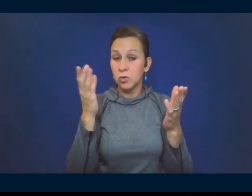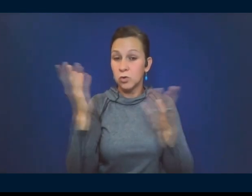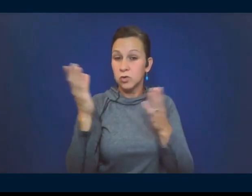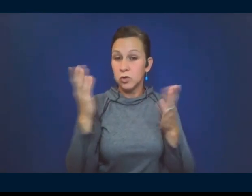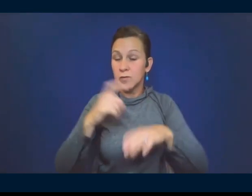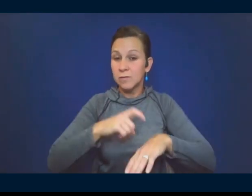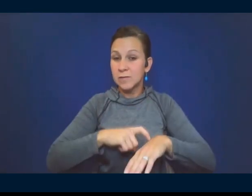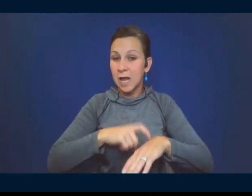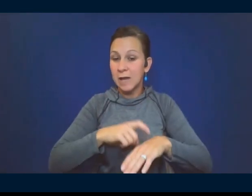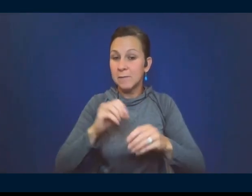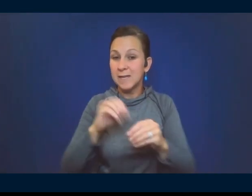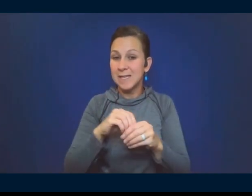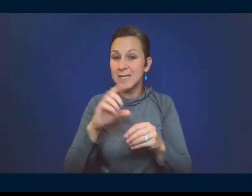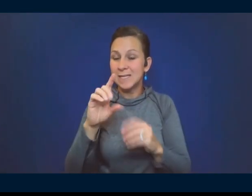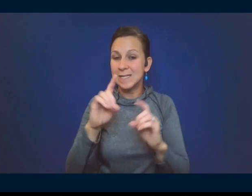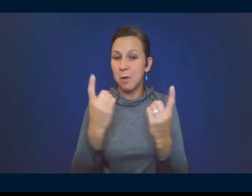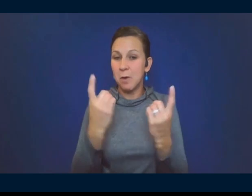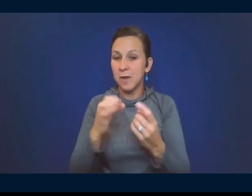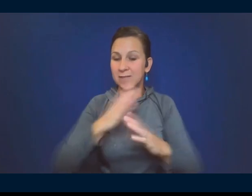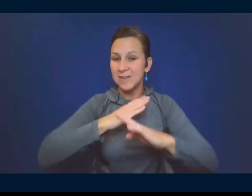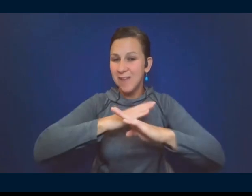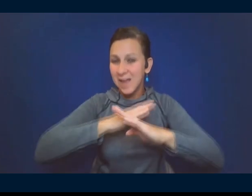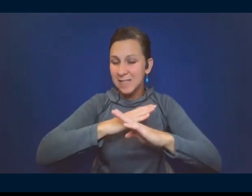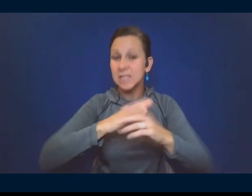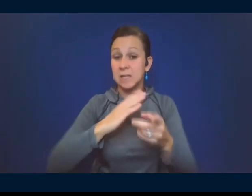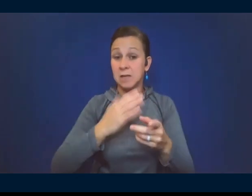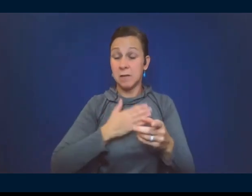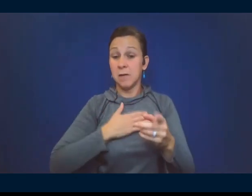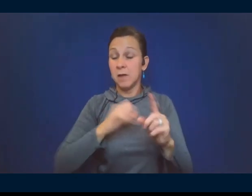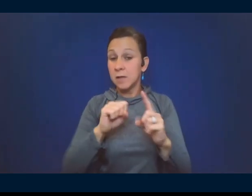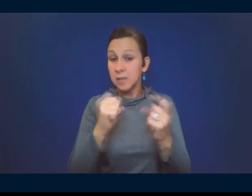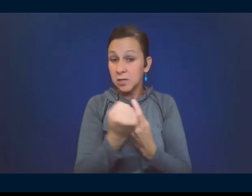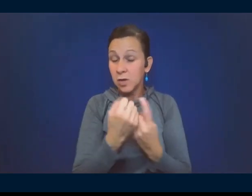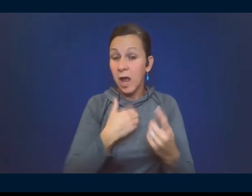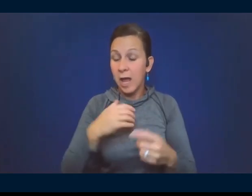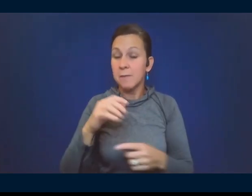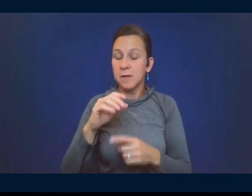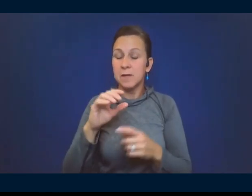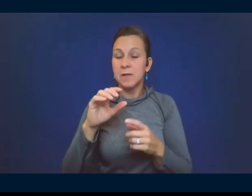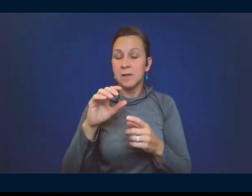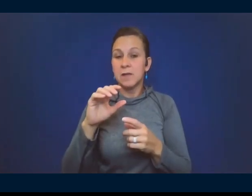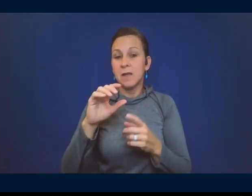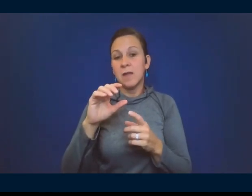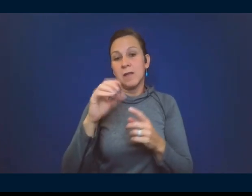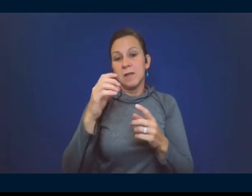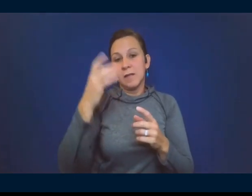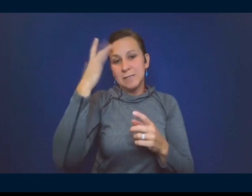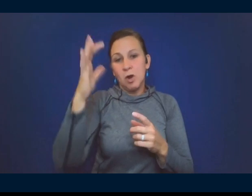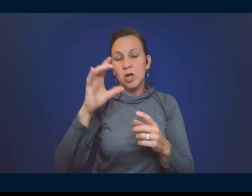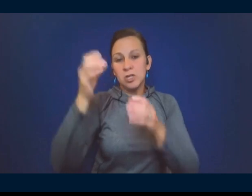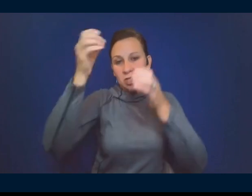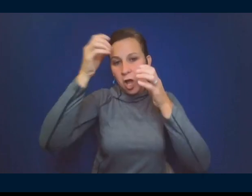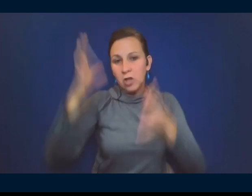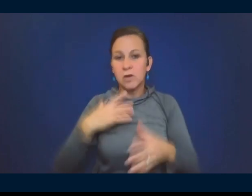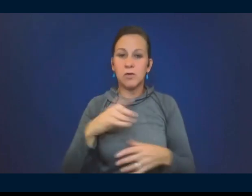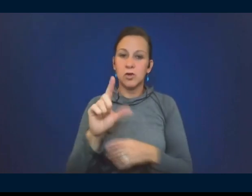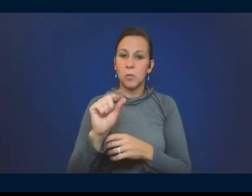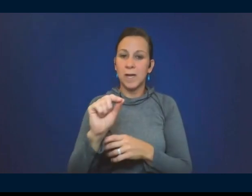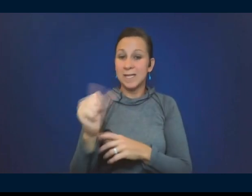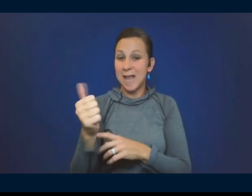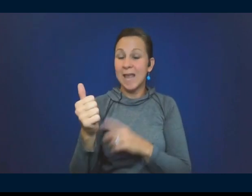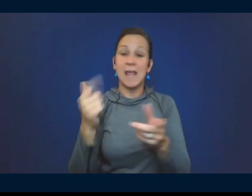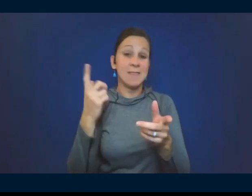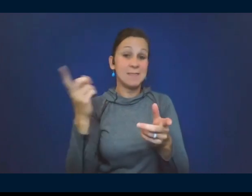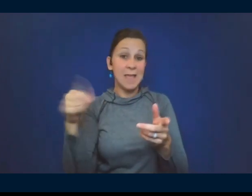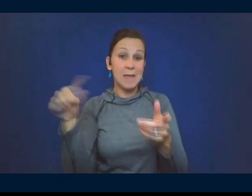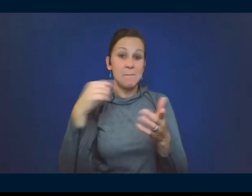the Department of Defense for however long we pay for. So in my case, I'm a Smart Scholar from 2010. Smart paid for my junior and senior year of